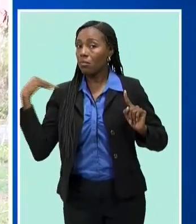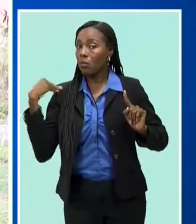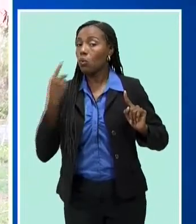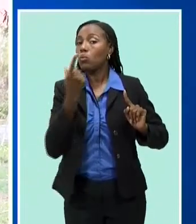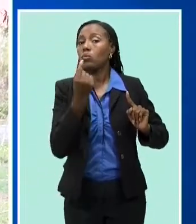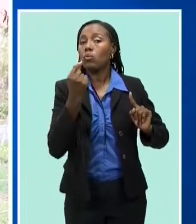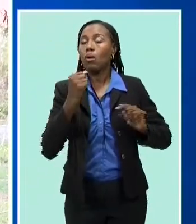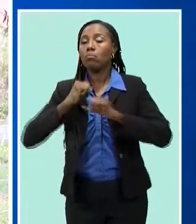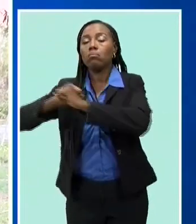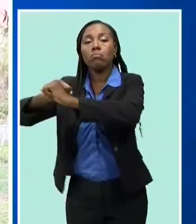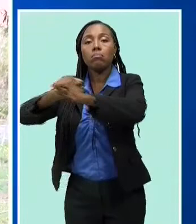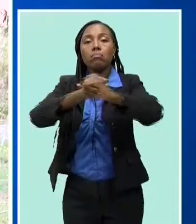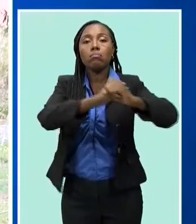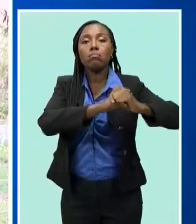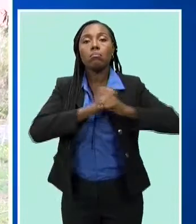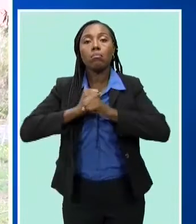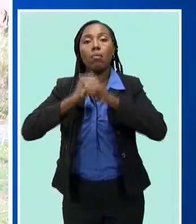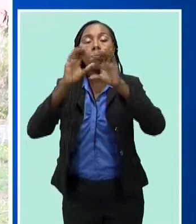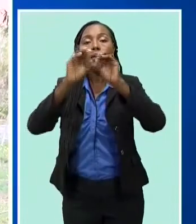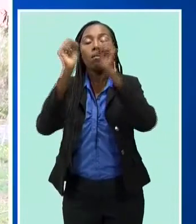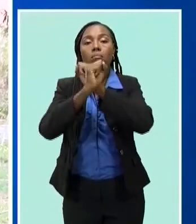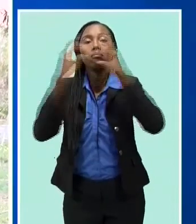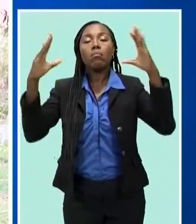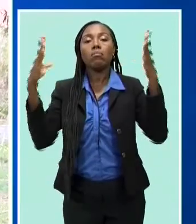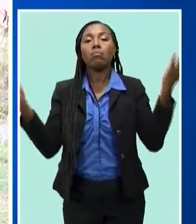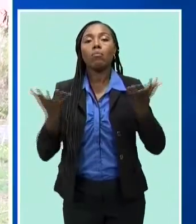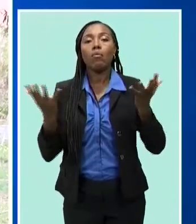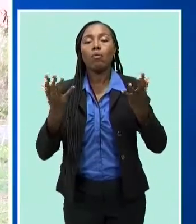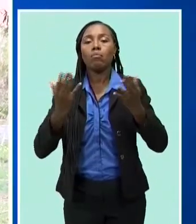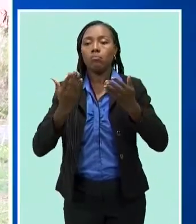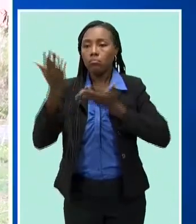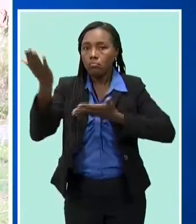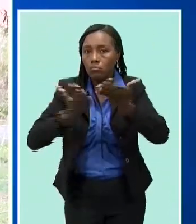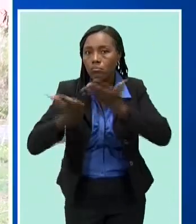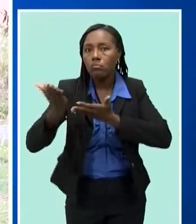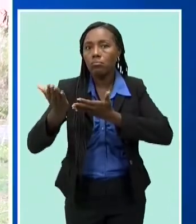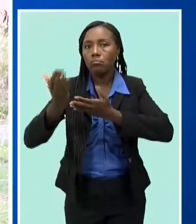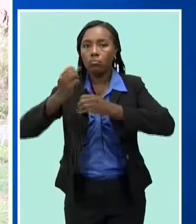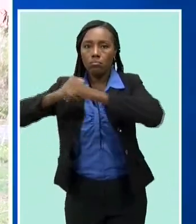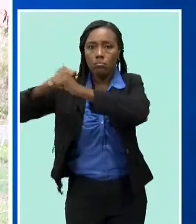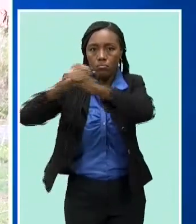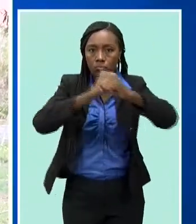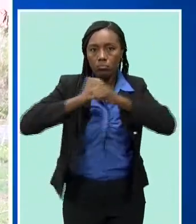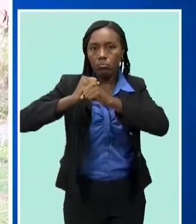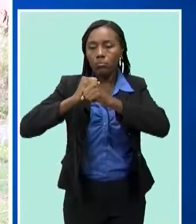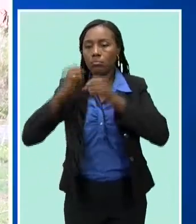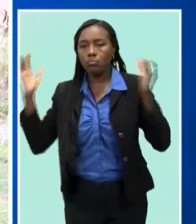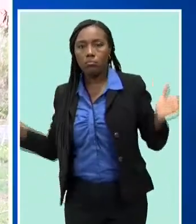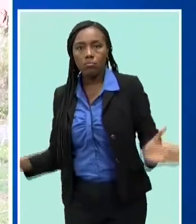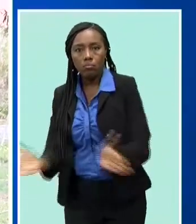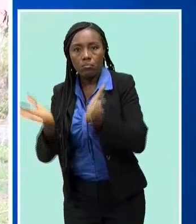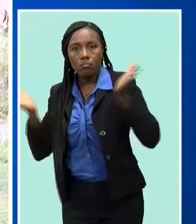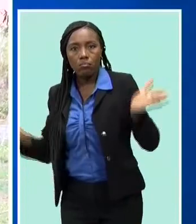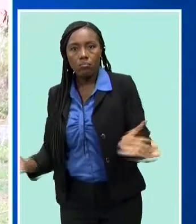us. You've seen their motto: to serve, protect, and reassure.